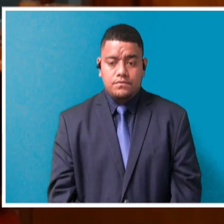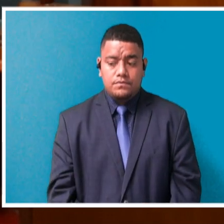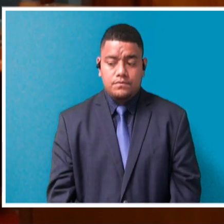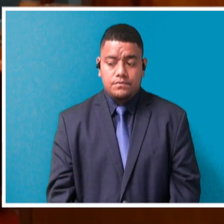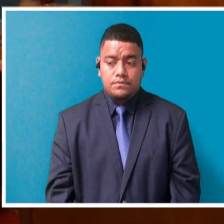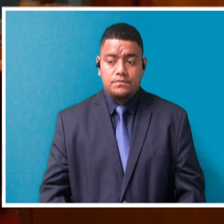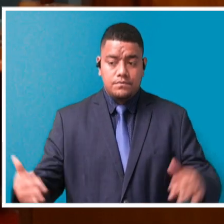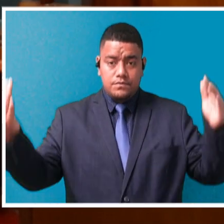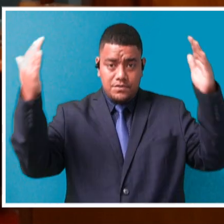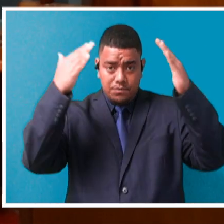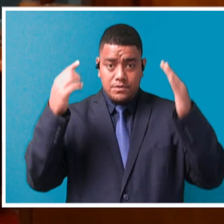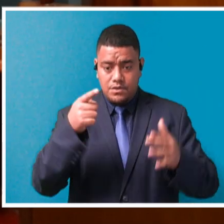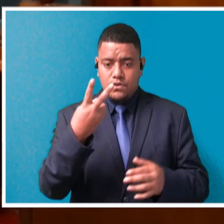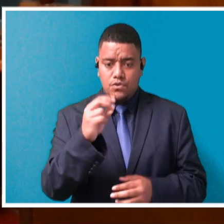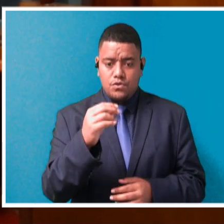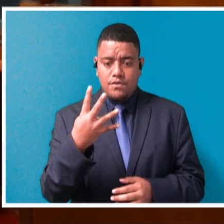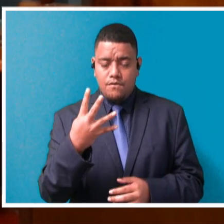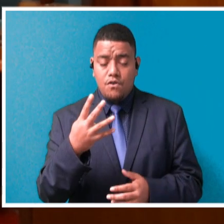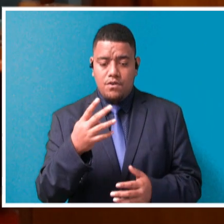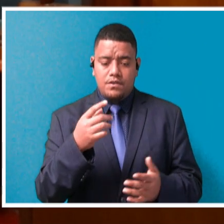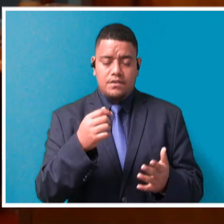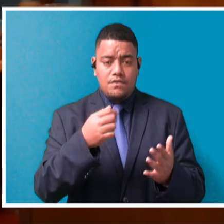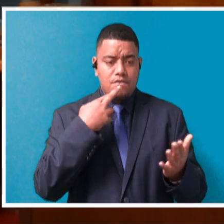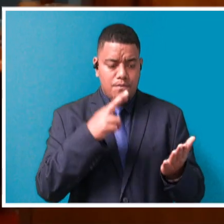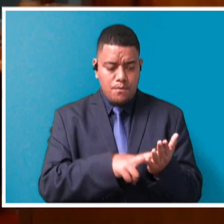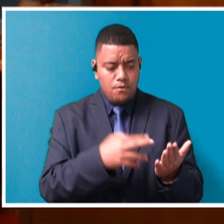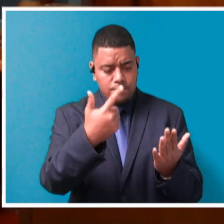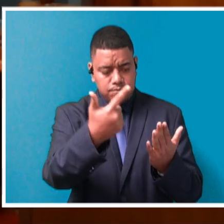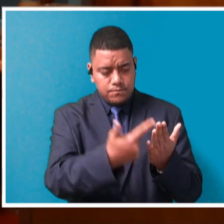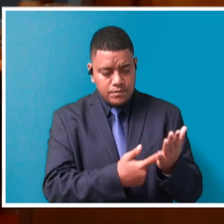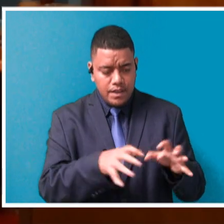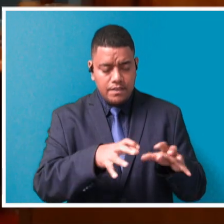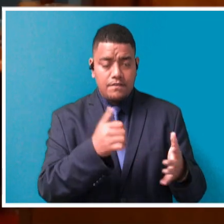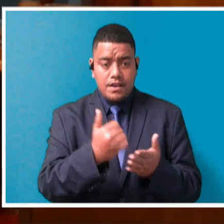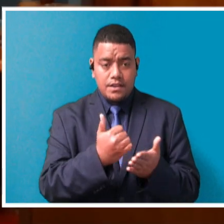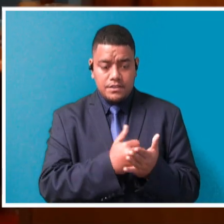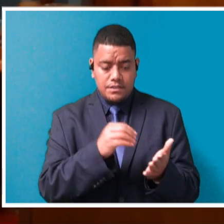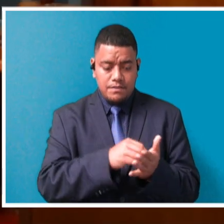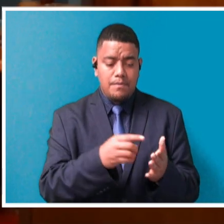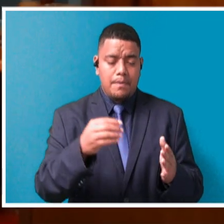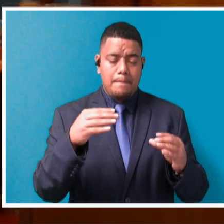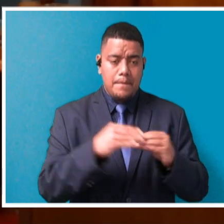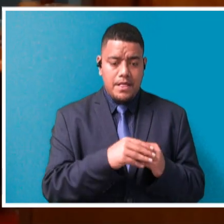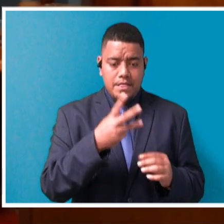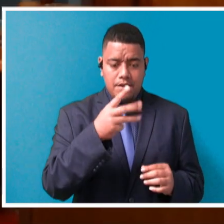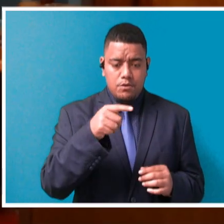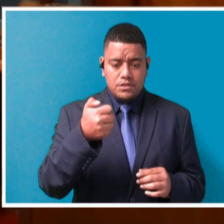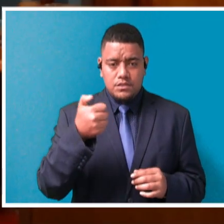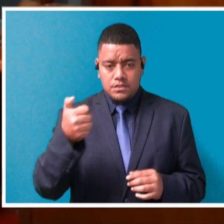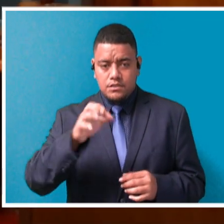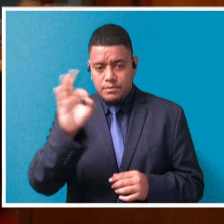Mr. Speaker, sir, in its 2024 annual report, the number of active accounts served by the bank grew by